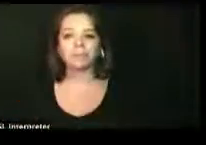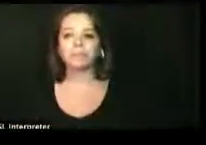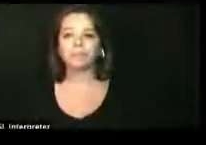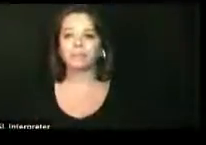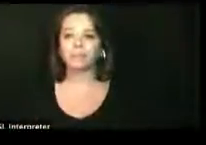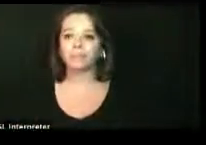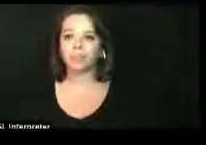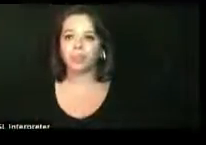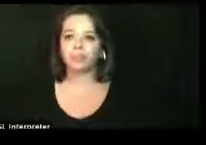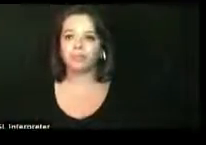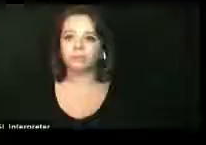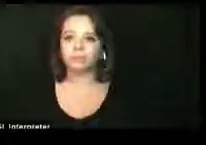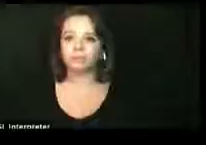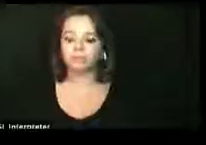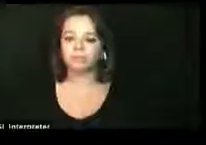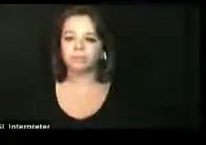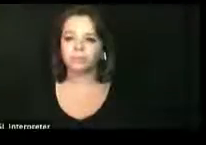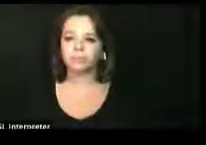Thank you.